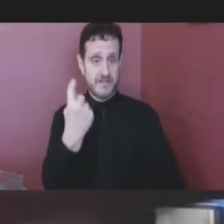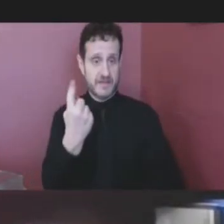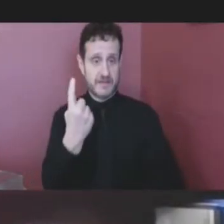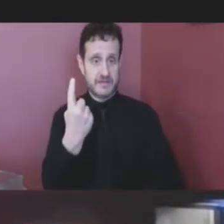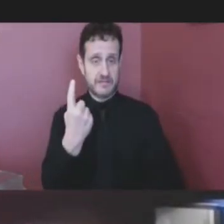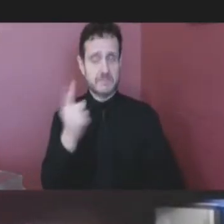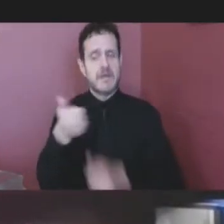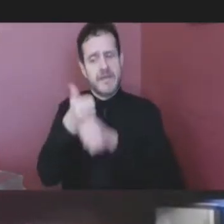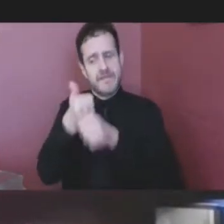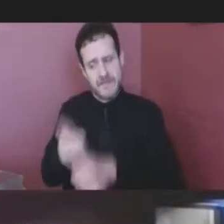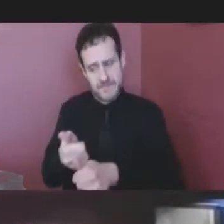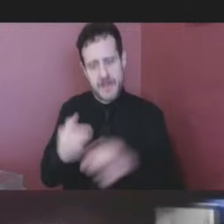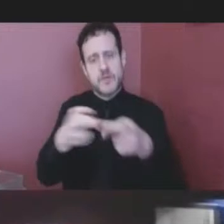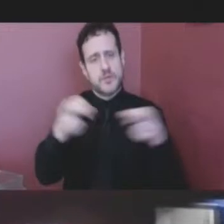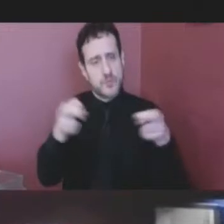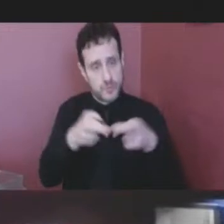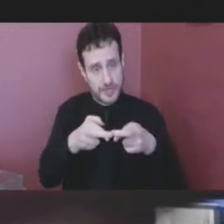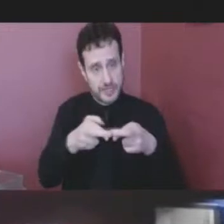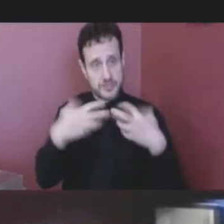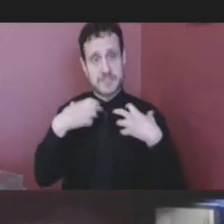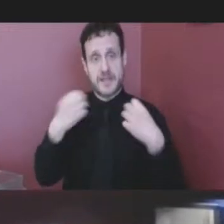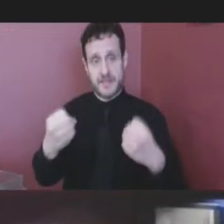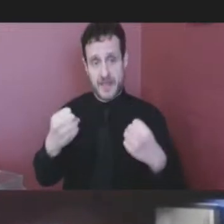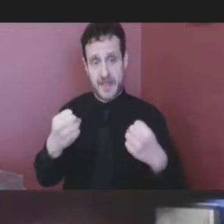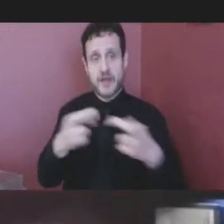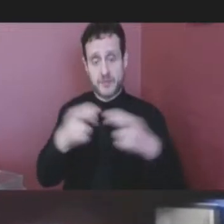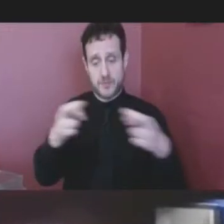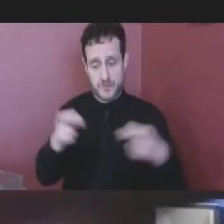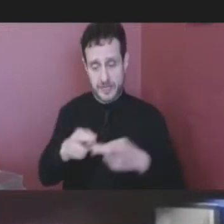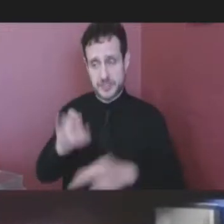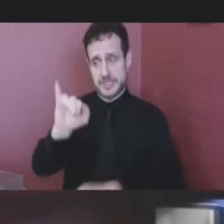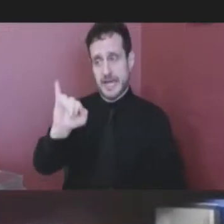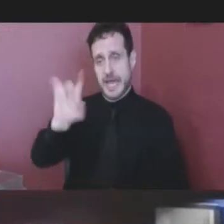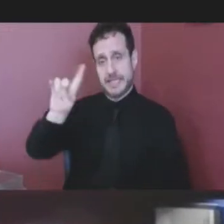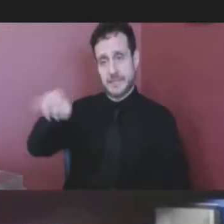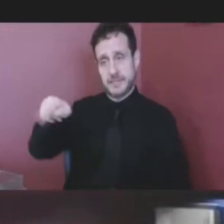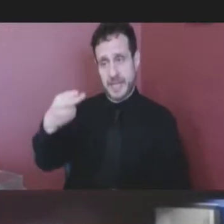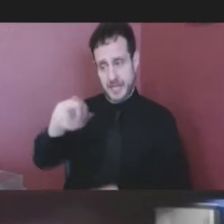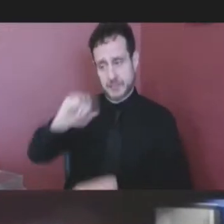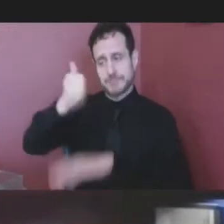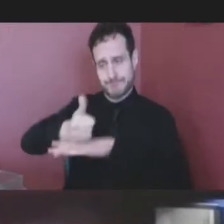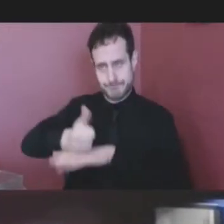follow the regions, the health regions that are set out by the Department of Public Health.